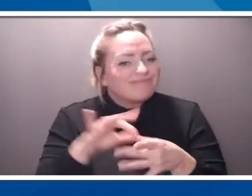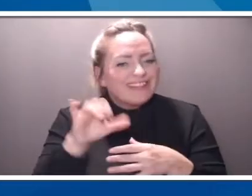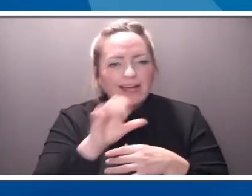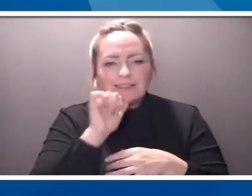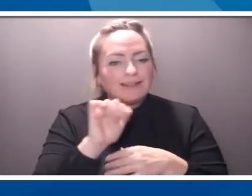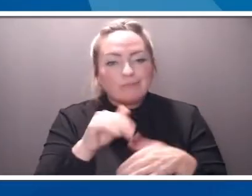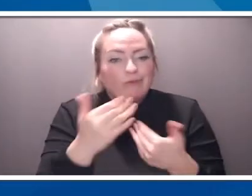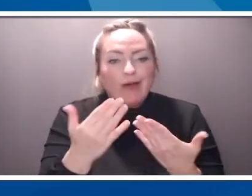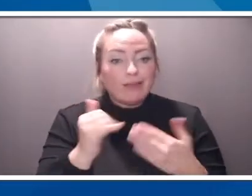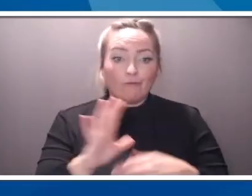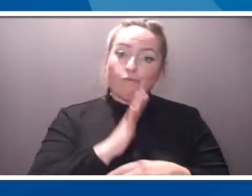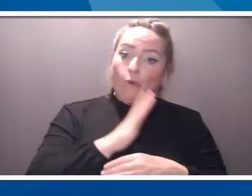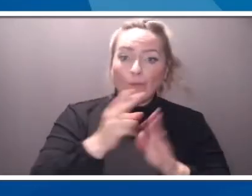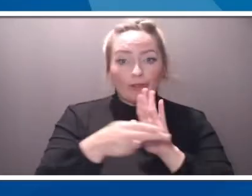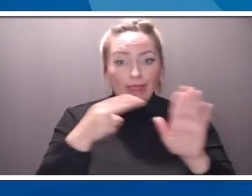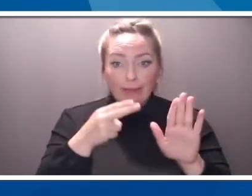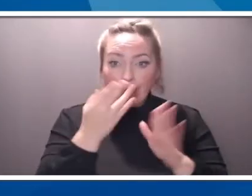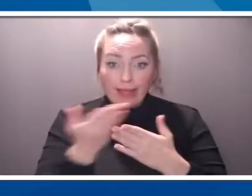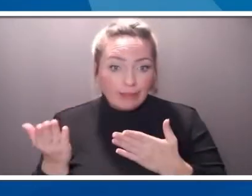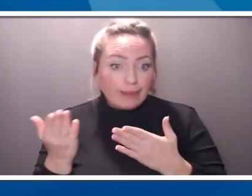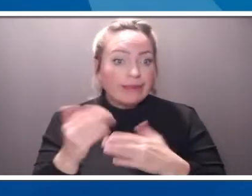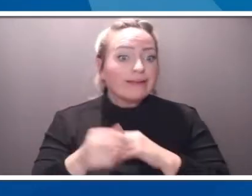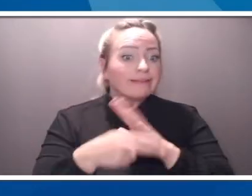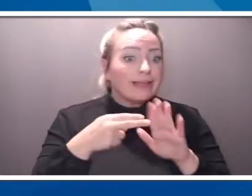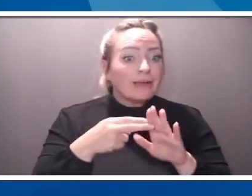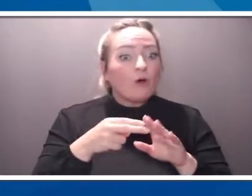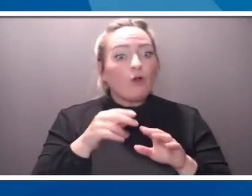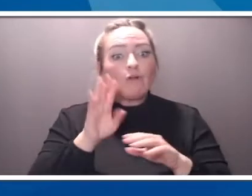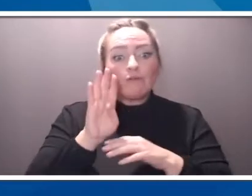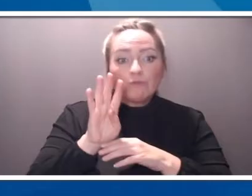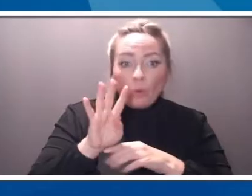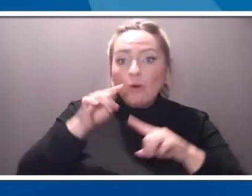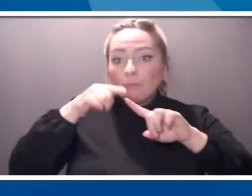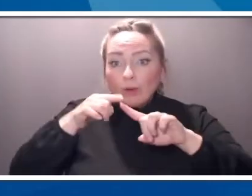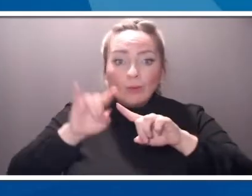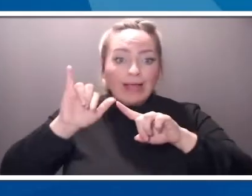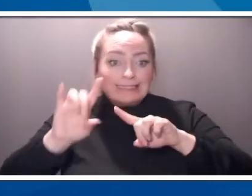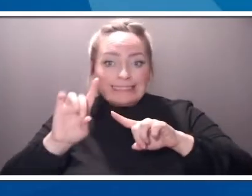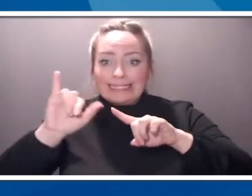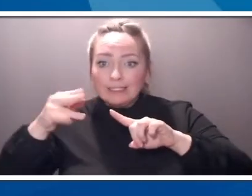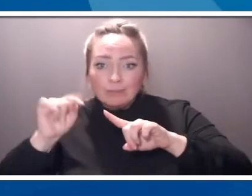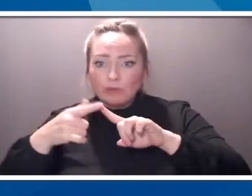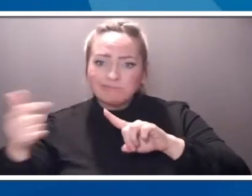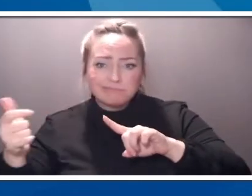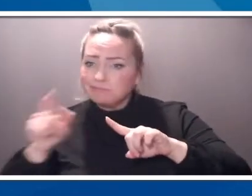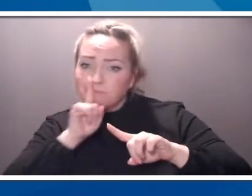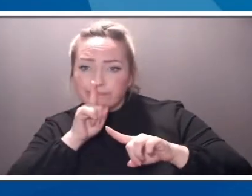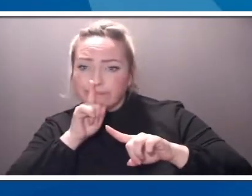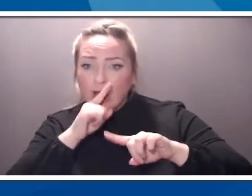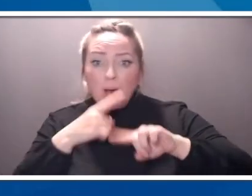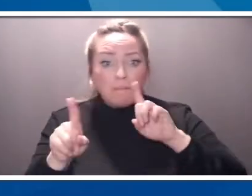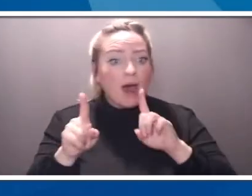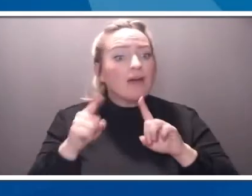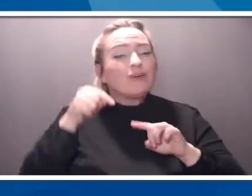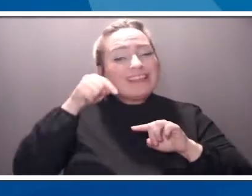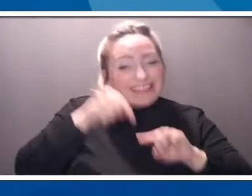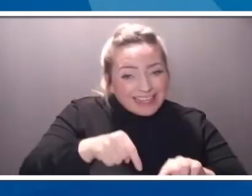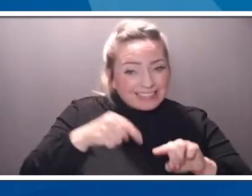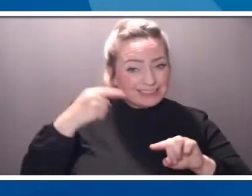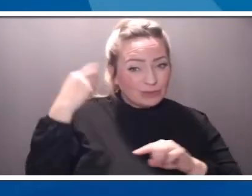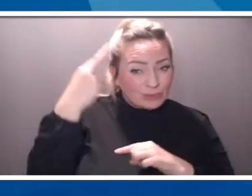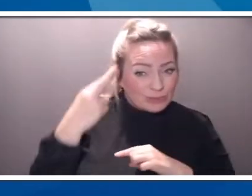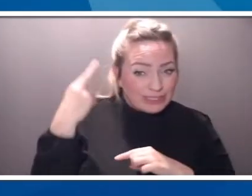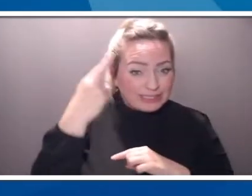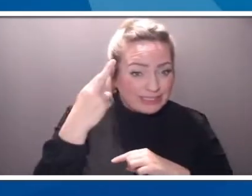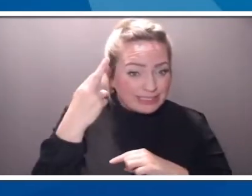and relationships. Yes, I didn't give the formal label element, label 4, pointing to the ID of the input or anything else, but for